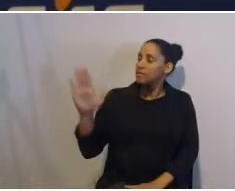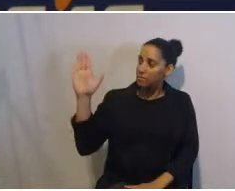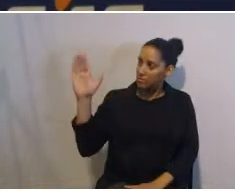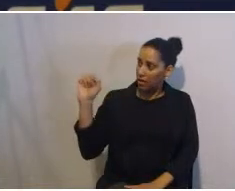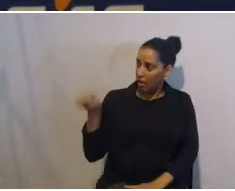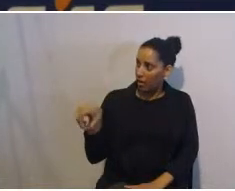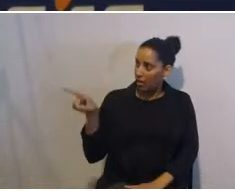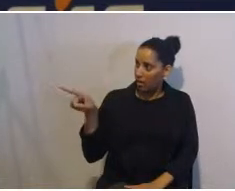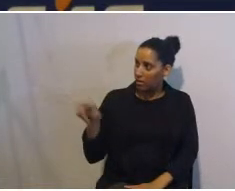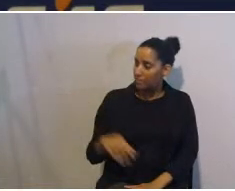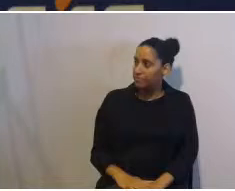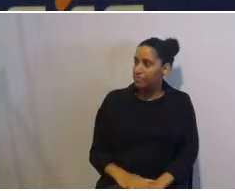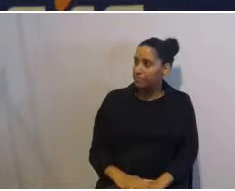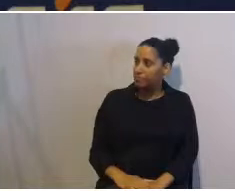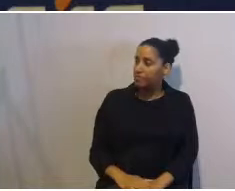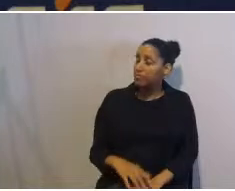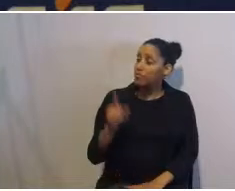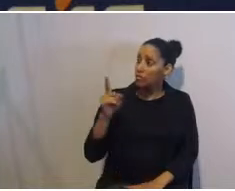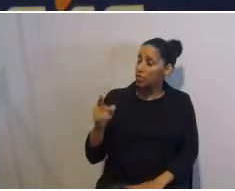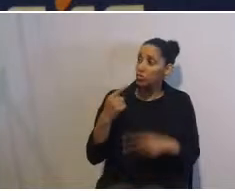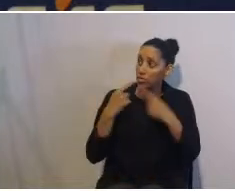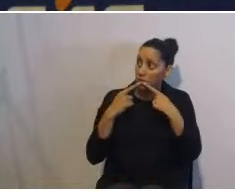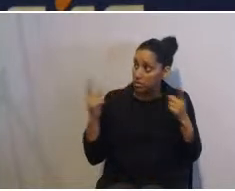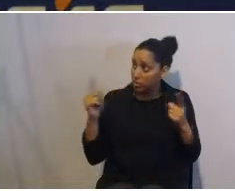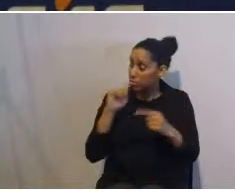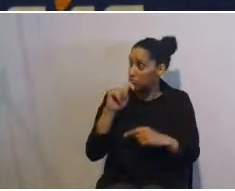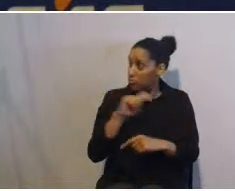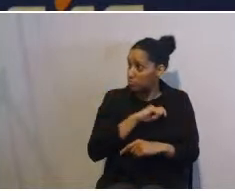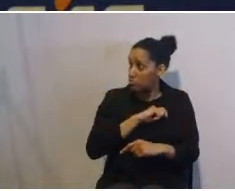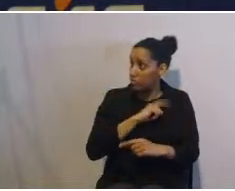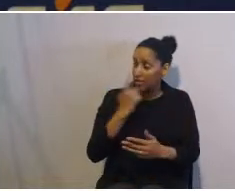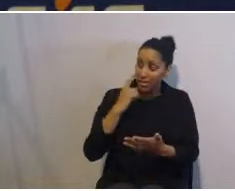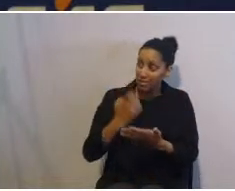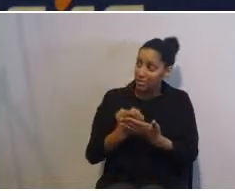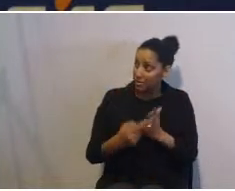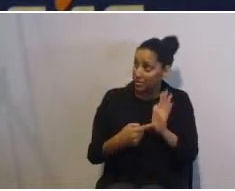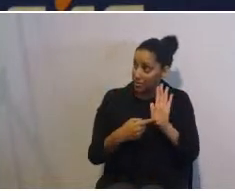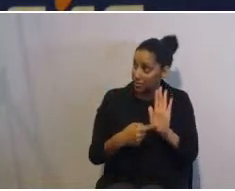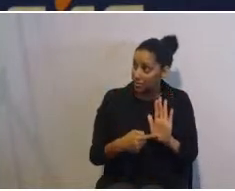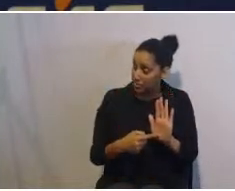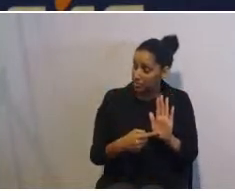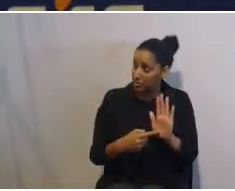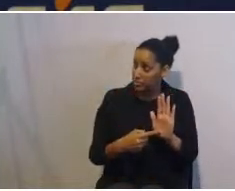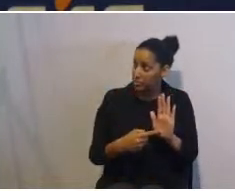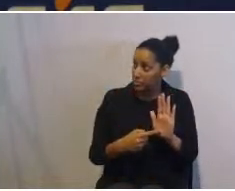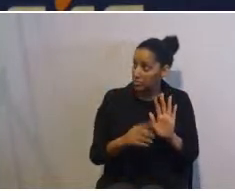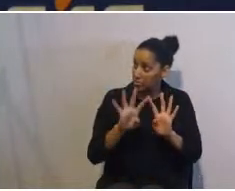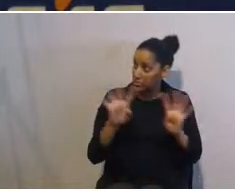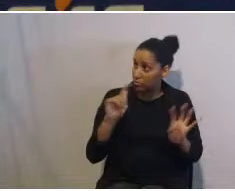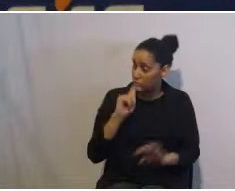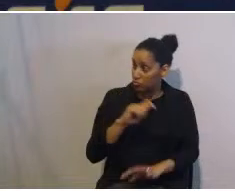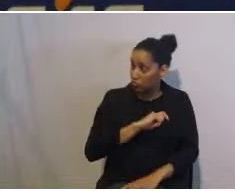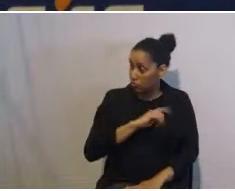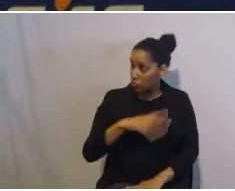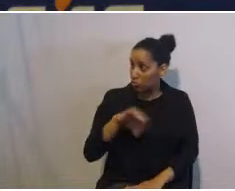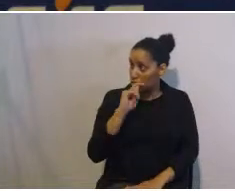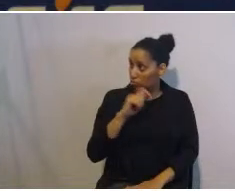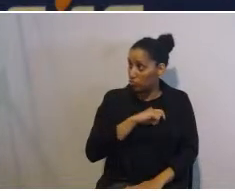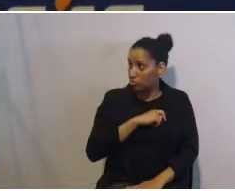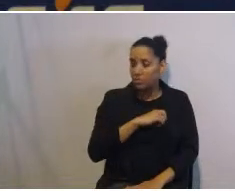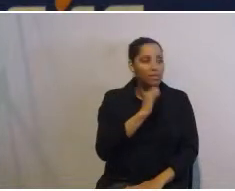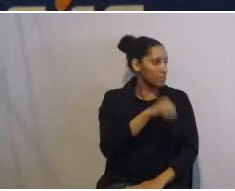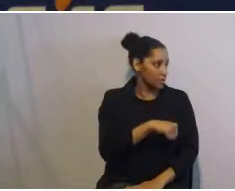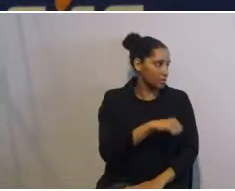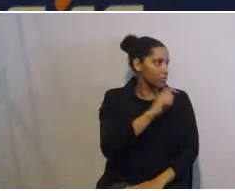ma'am? Do you solemnly declare that the evidence you're going to give is this panel is the truth and the whole truth? I